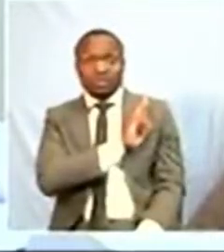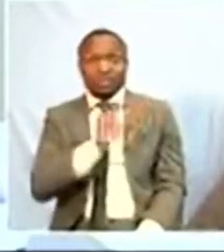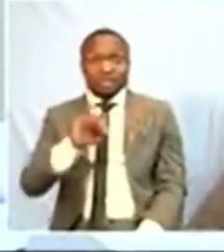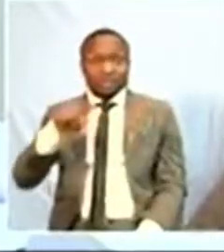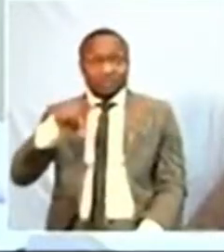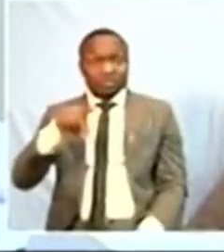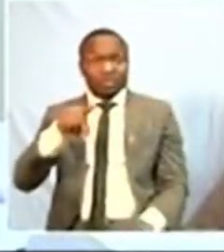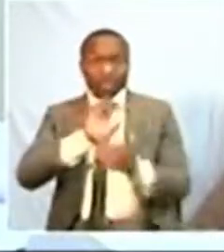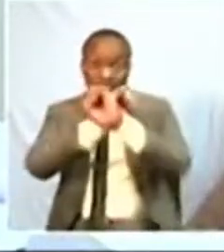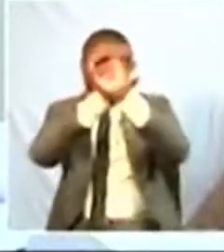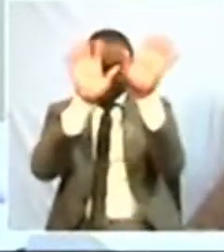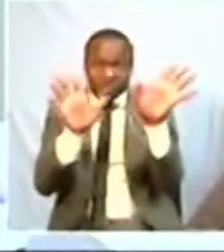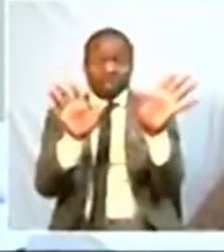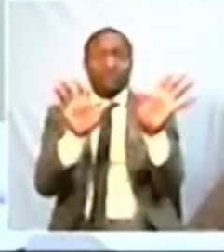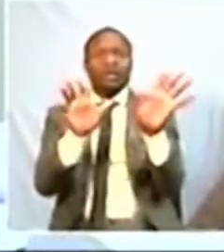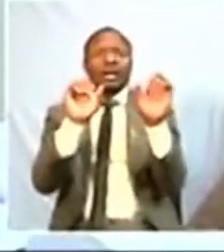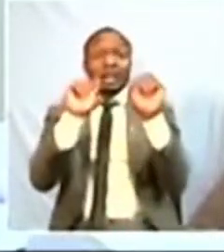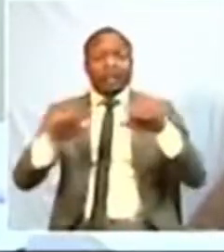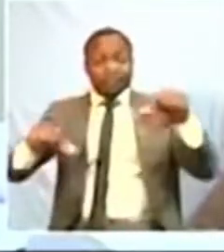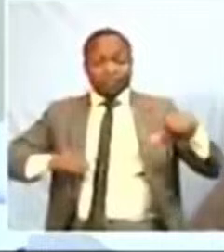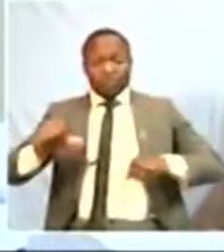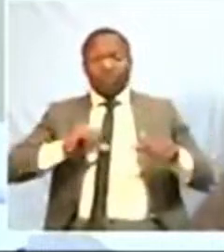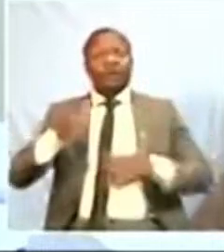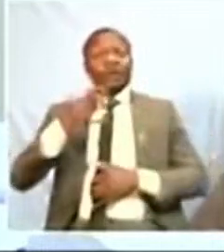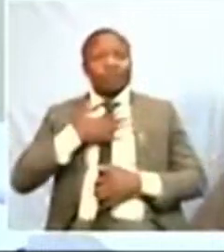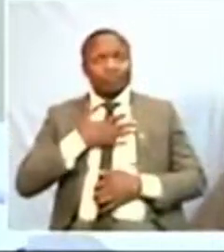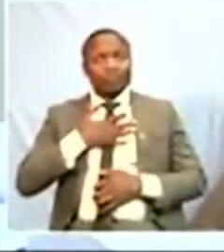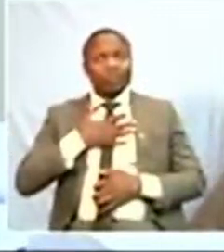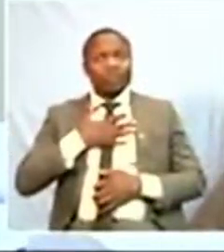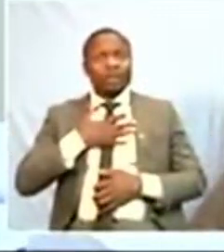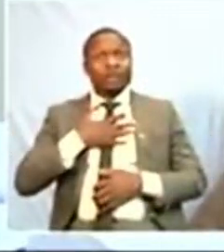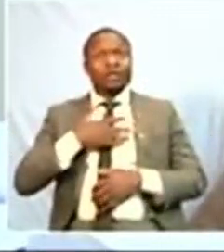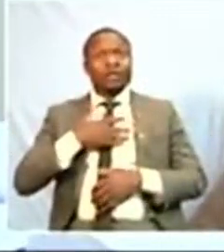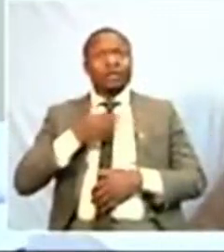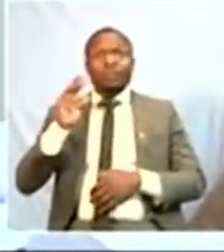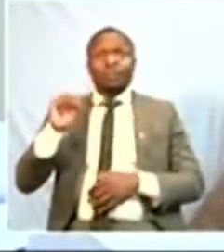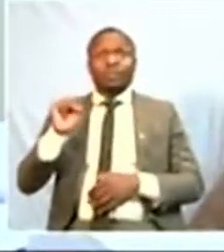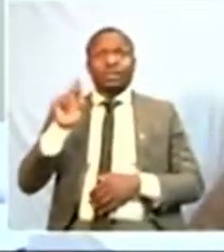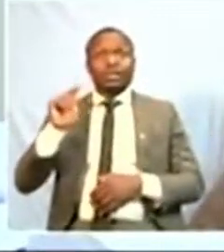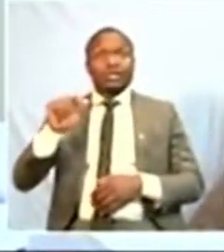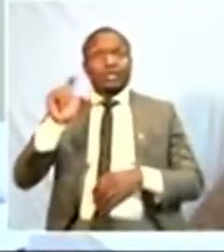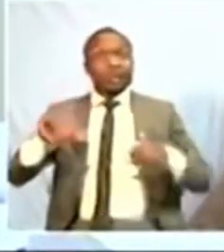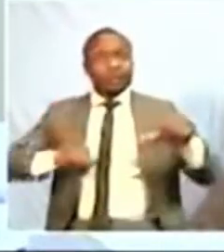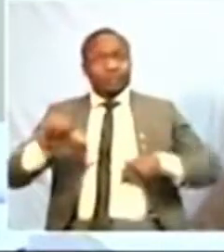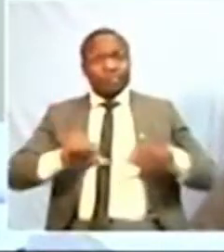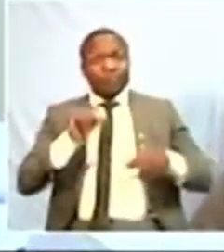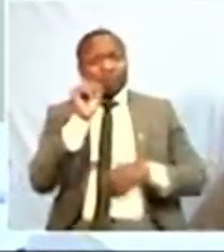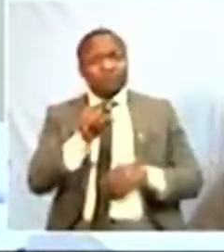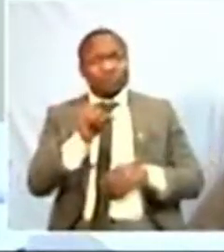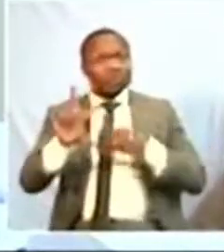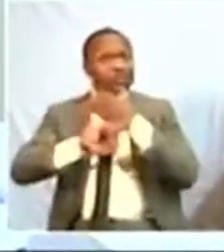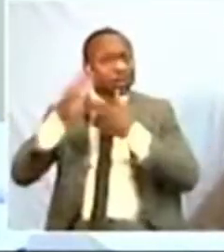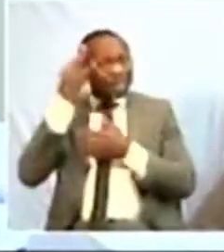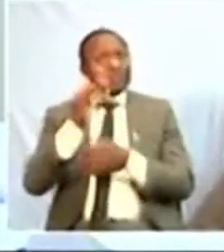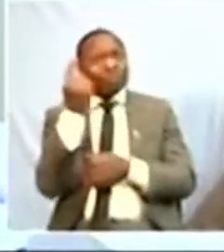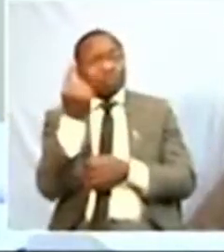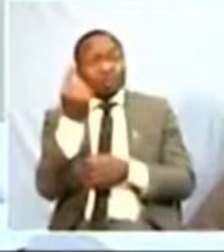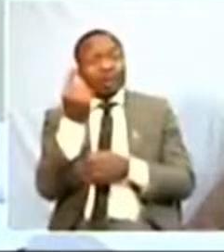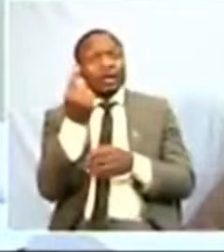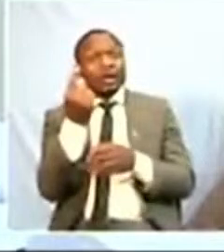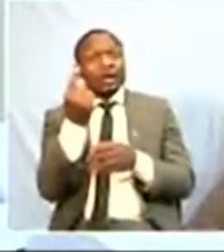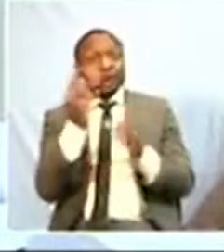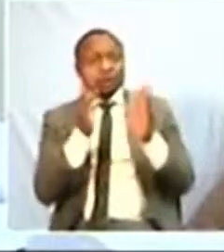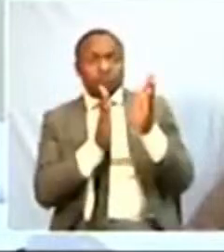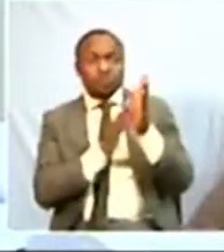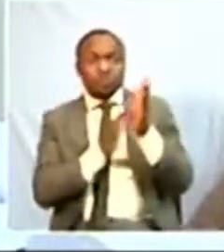And I can boast of my council. Mutero was boasting about Mitete. And you town clerk, you are hearing, there was one class, one